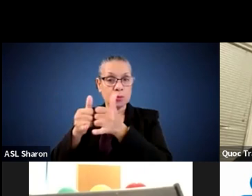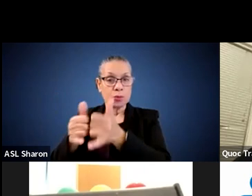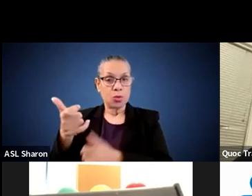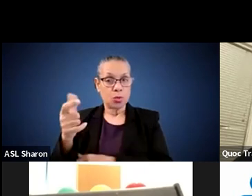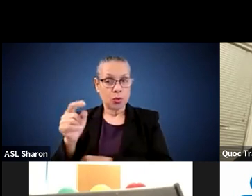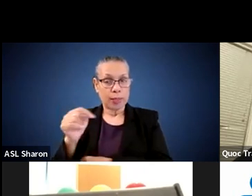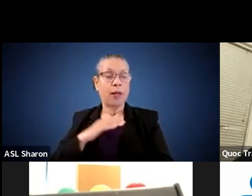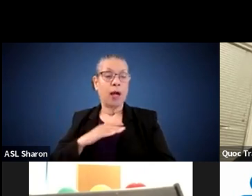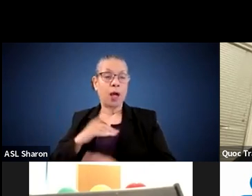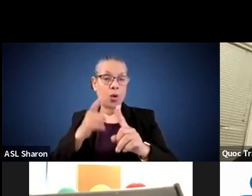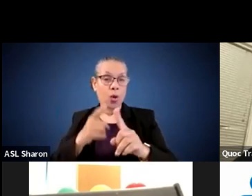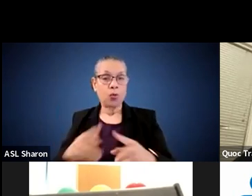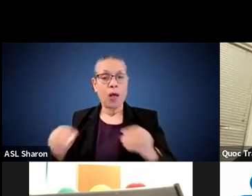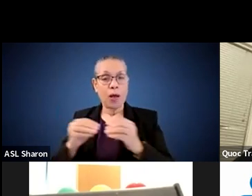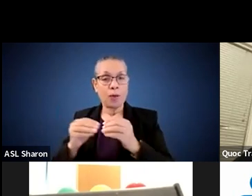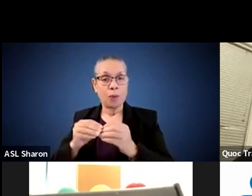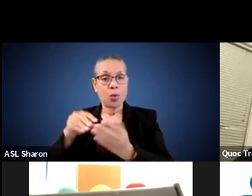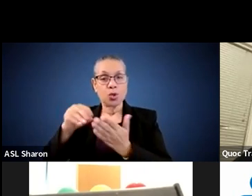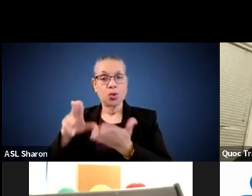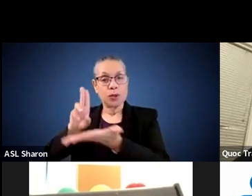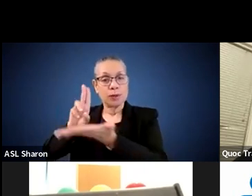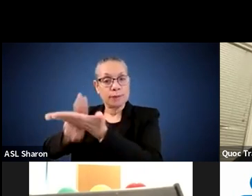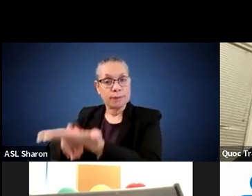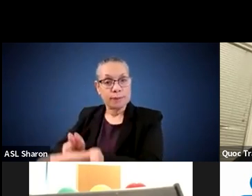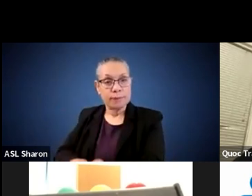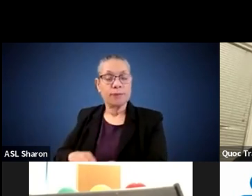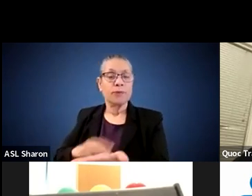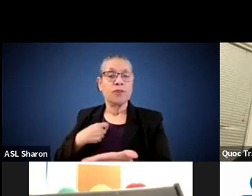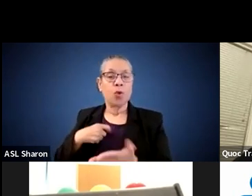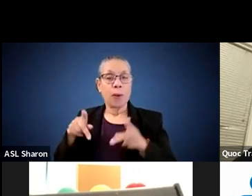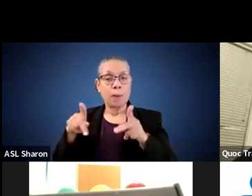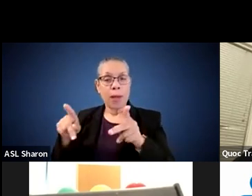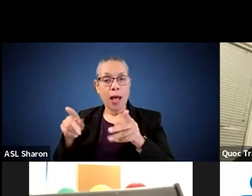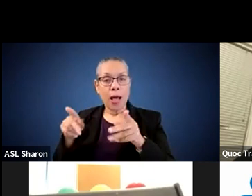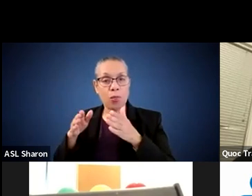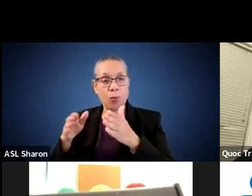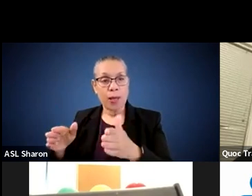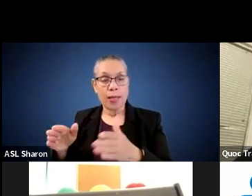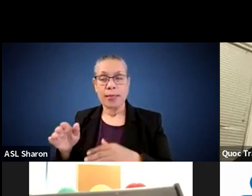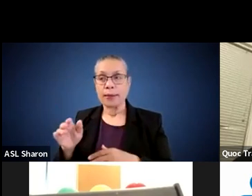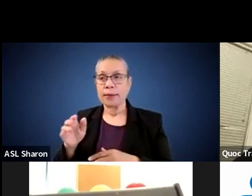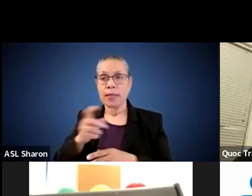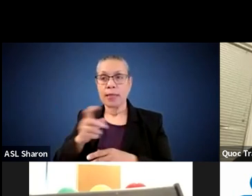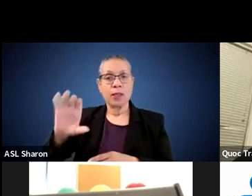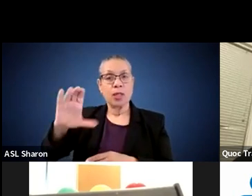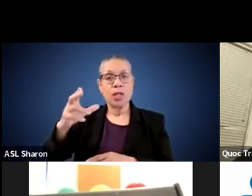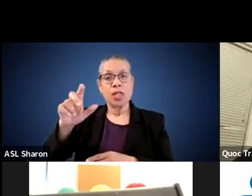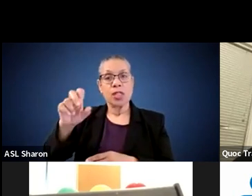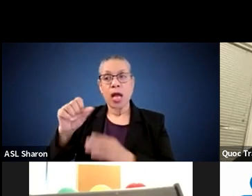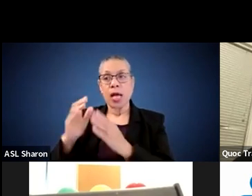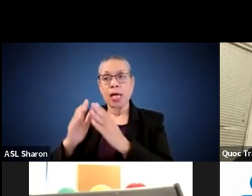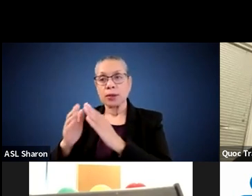desired outcomes are like increased enrollment um into Pathways like via um at Charlestown High School